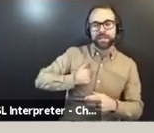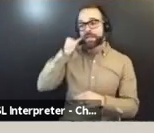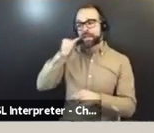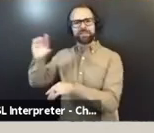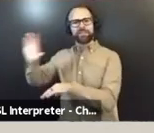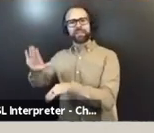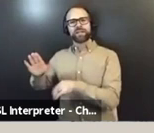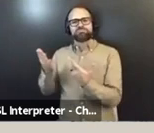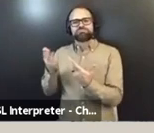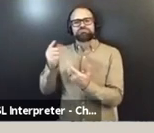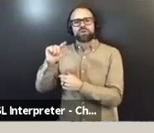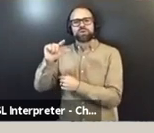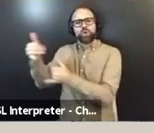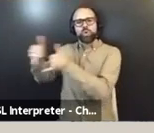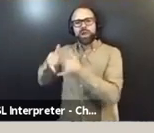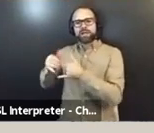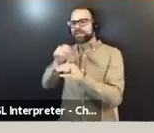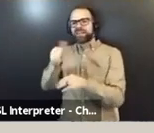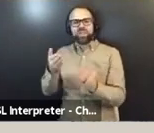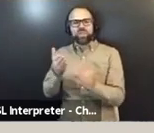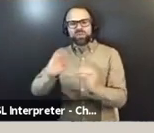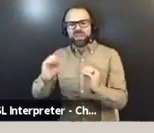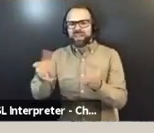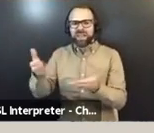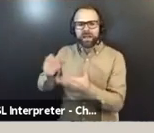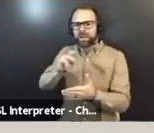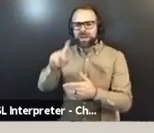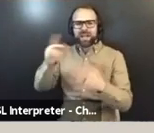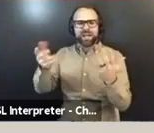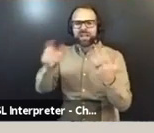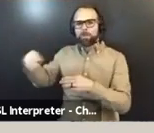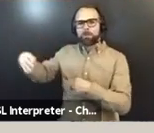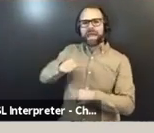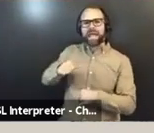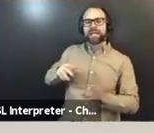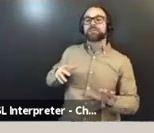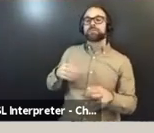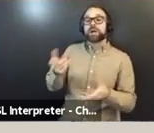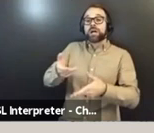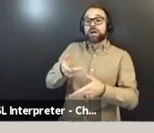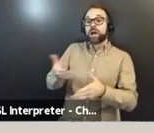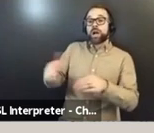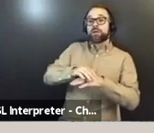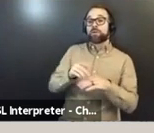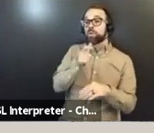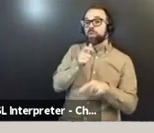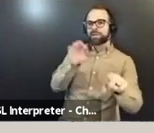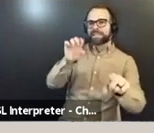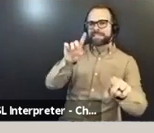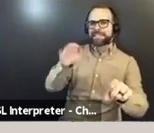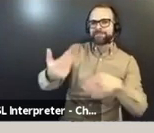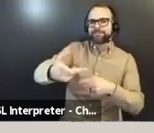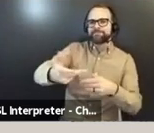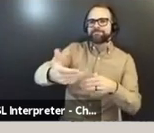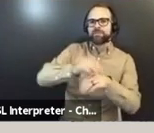strange reason and they don't pay you because of the nervousness of working with another continent, you're covered by EDC. So it allows you